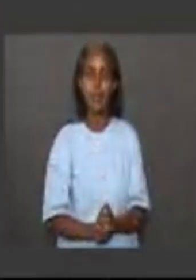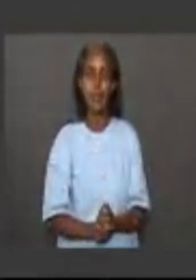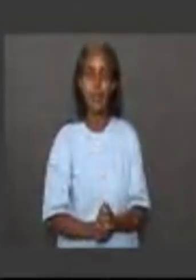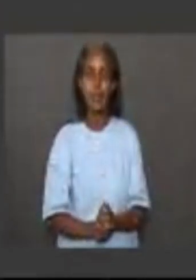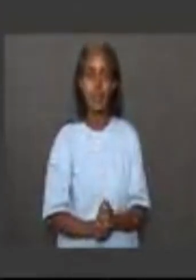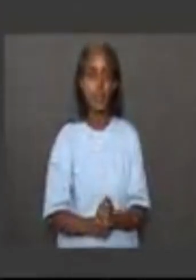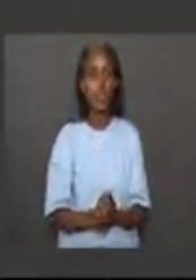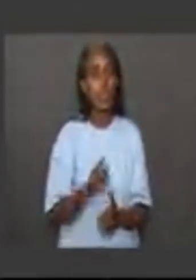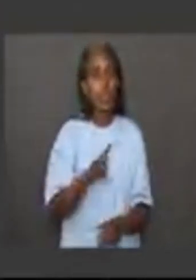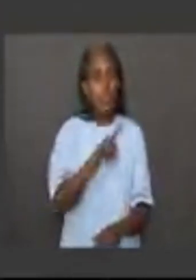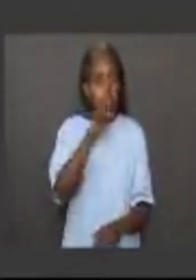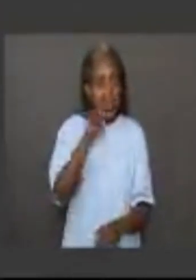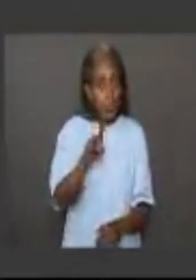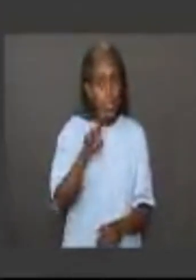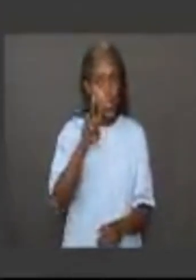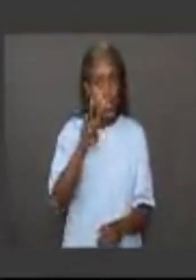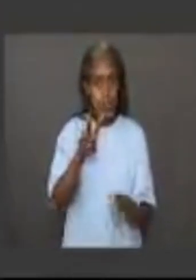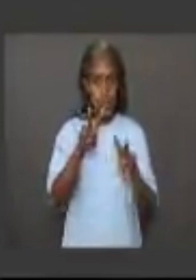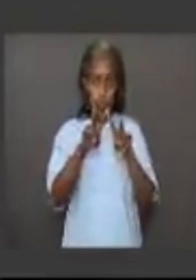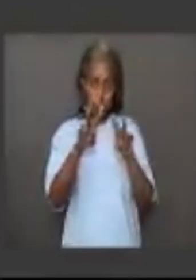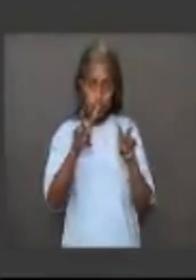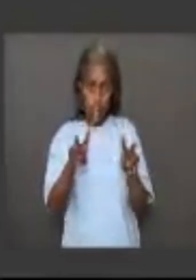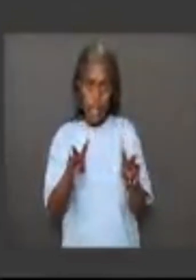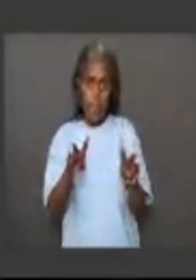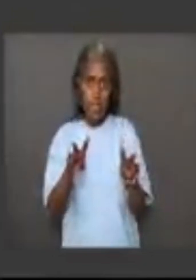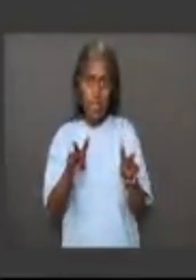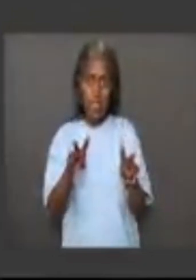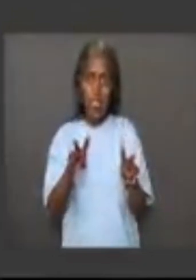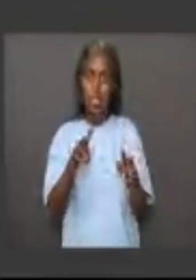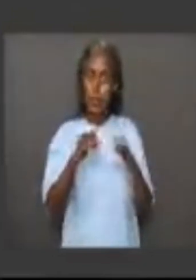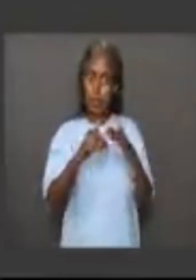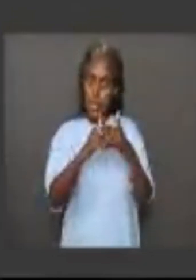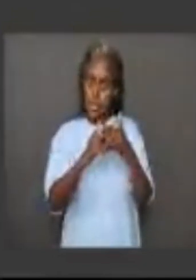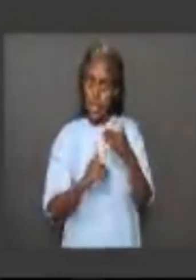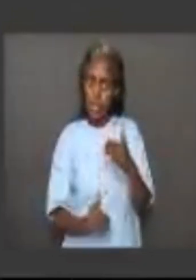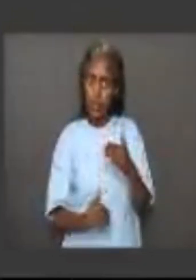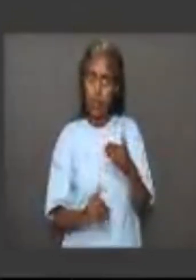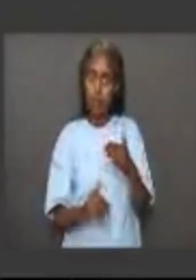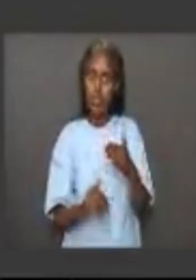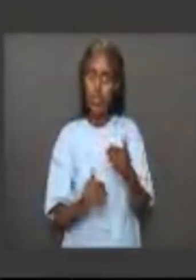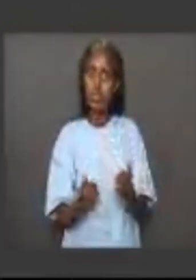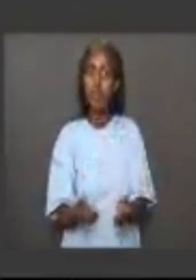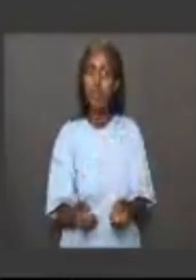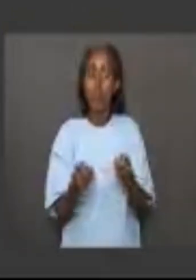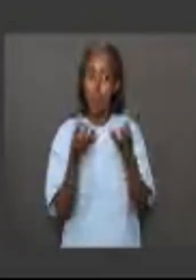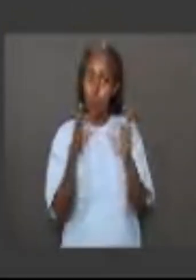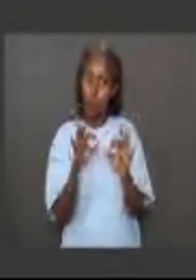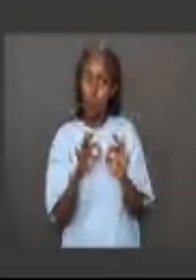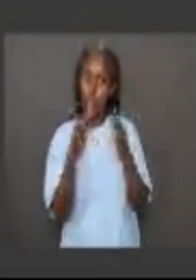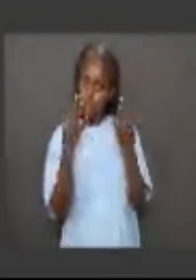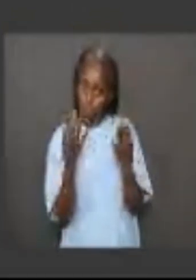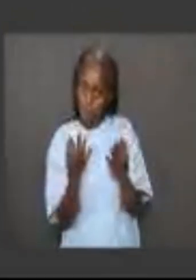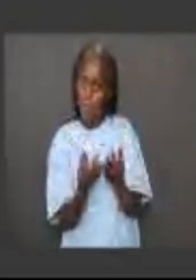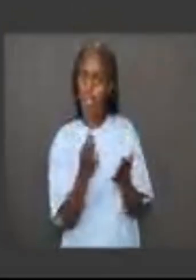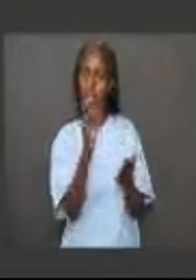An equation in two variables can be reduced to the more familiar